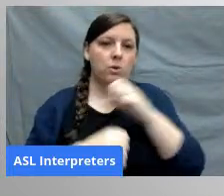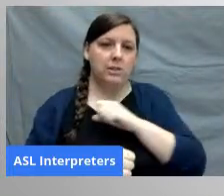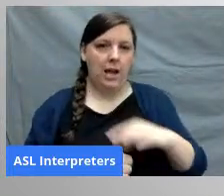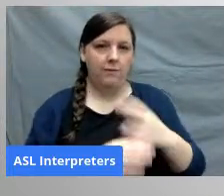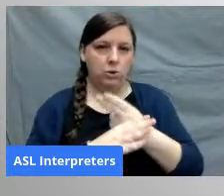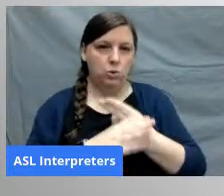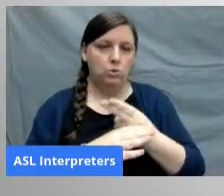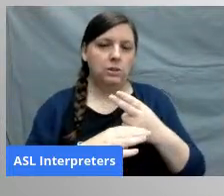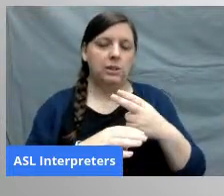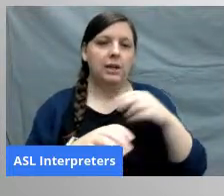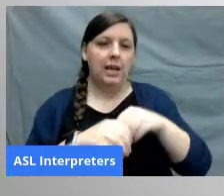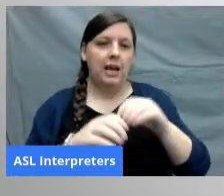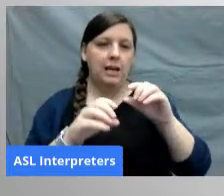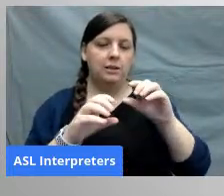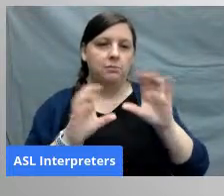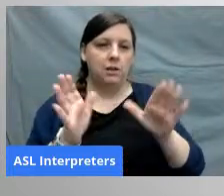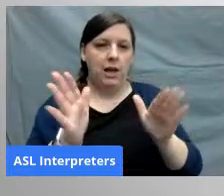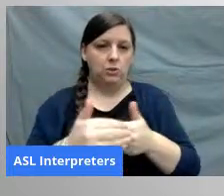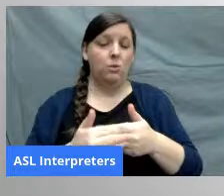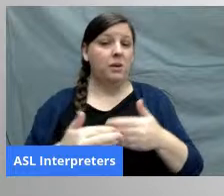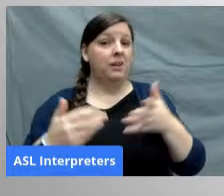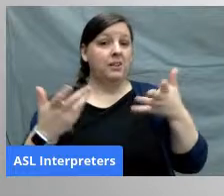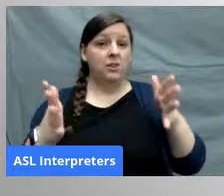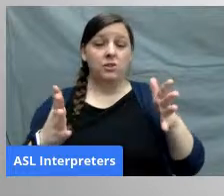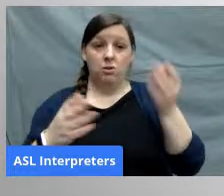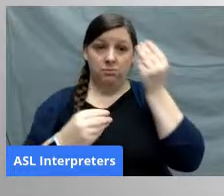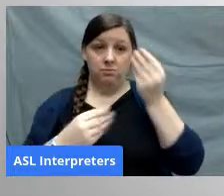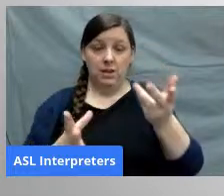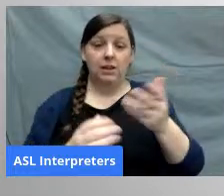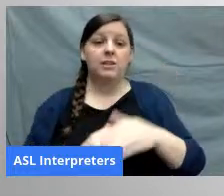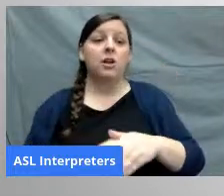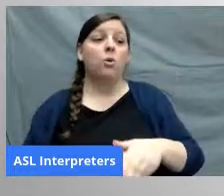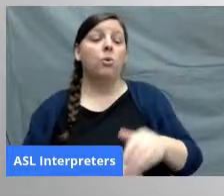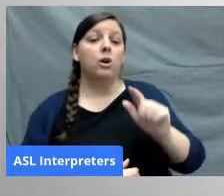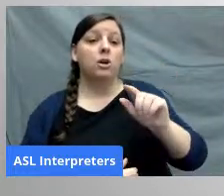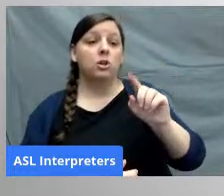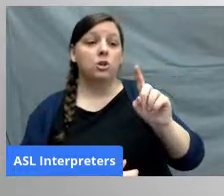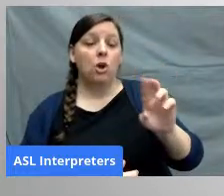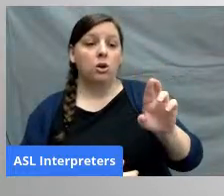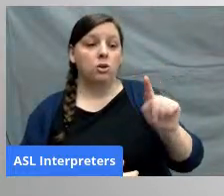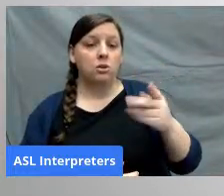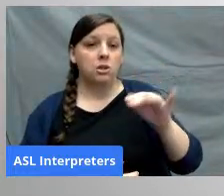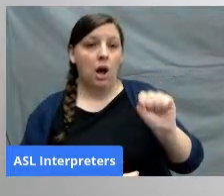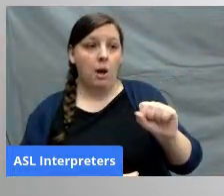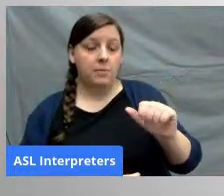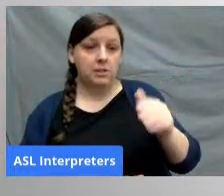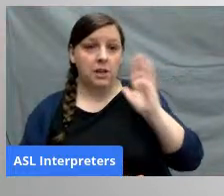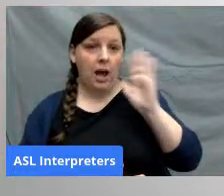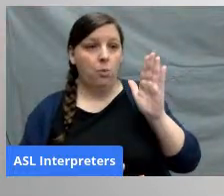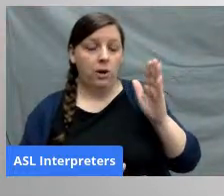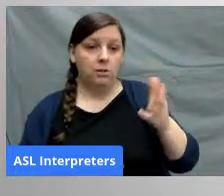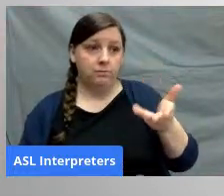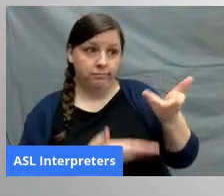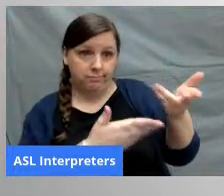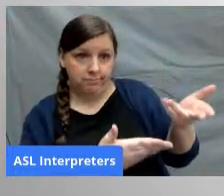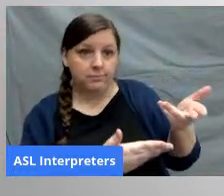So that is our update. And Dr. Thomas, I will refer to you as we entertain any questions and talk about next